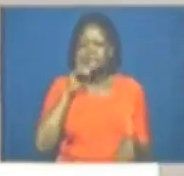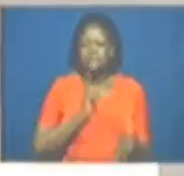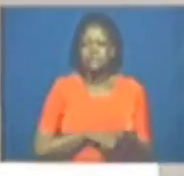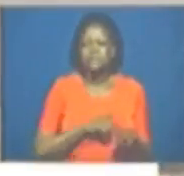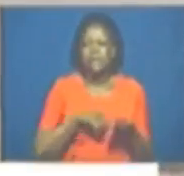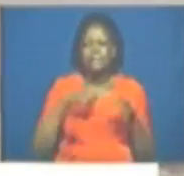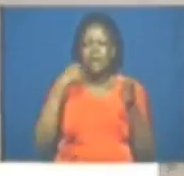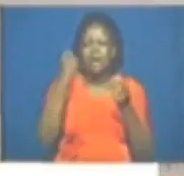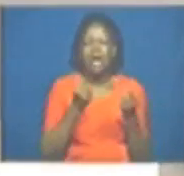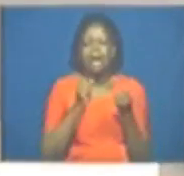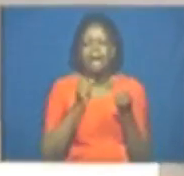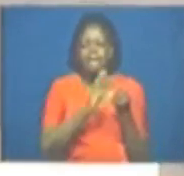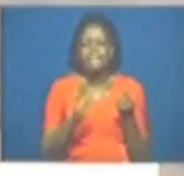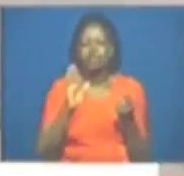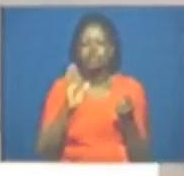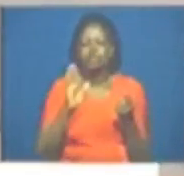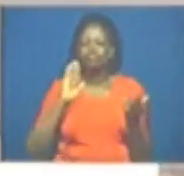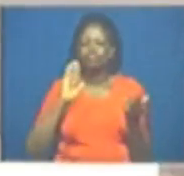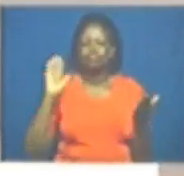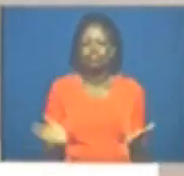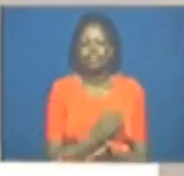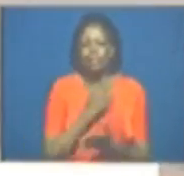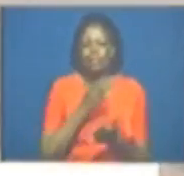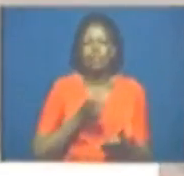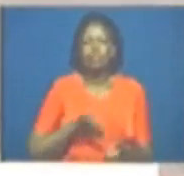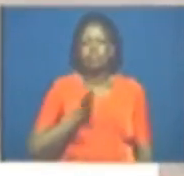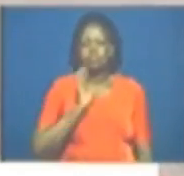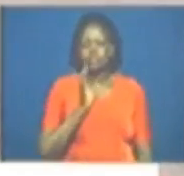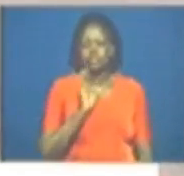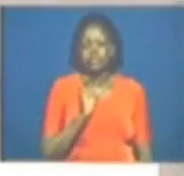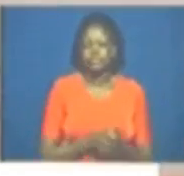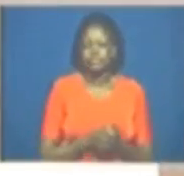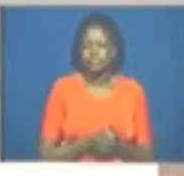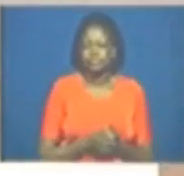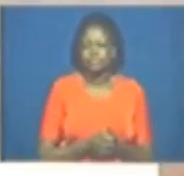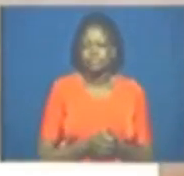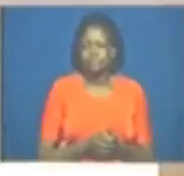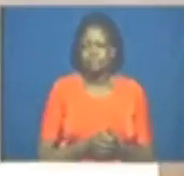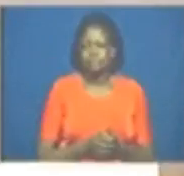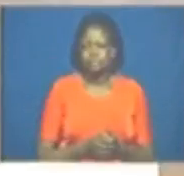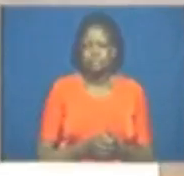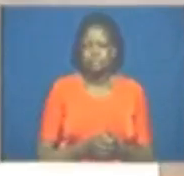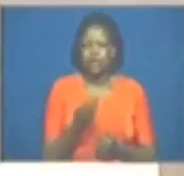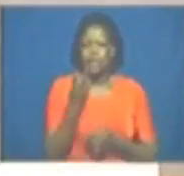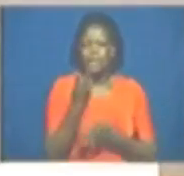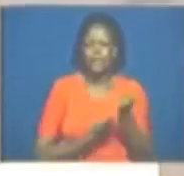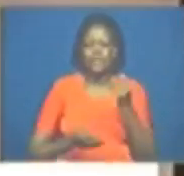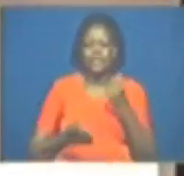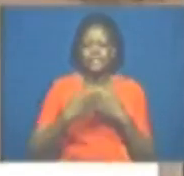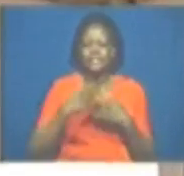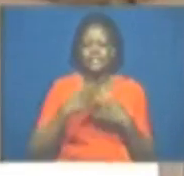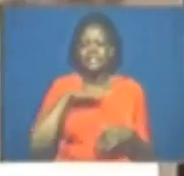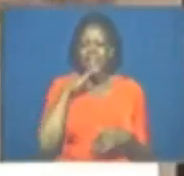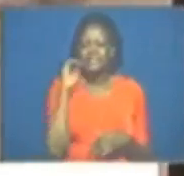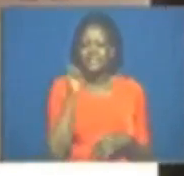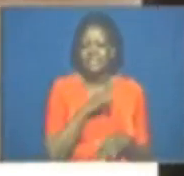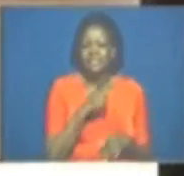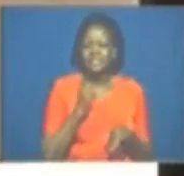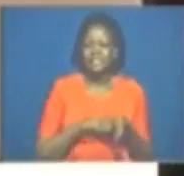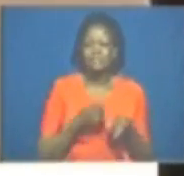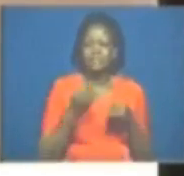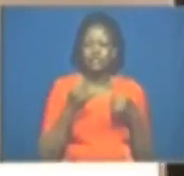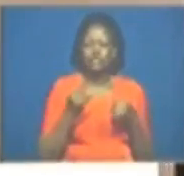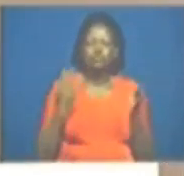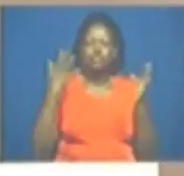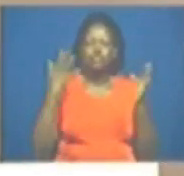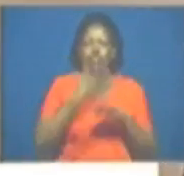they were traveling in was swept away by the raging floods. The duo almost drowned when they tried to cross